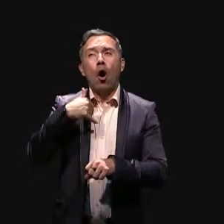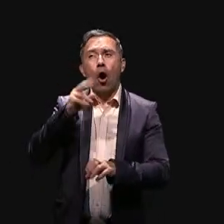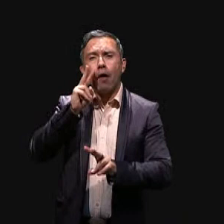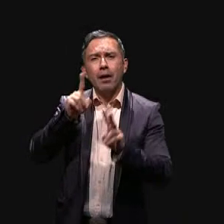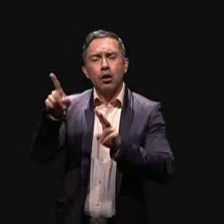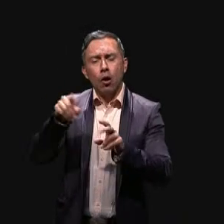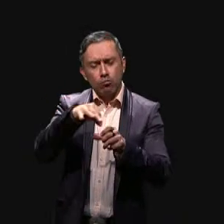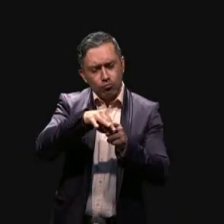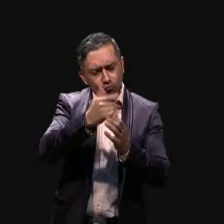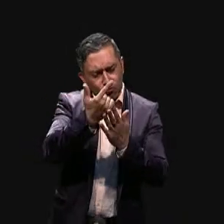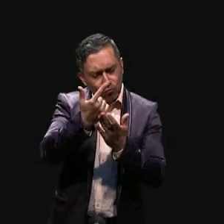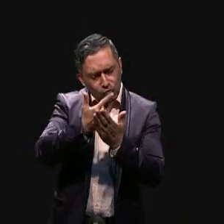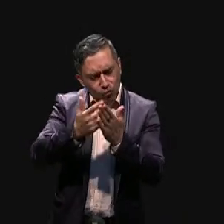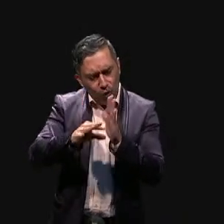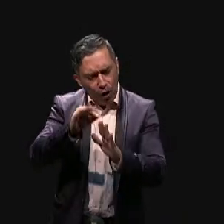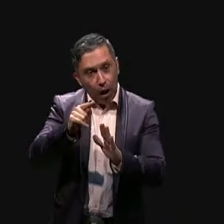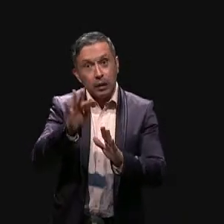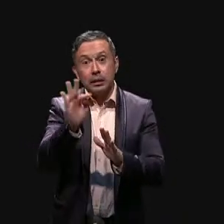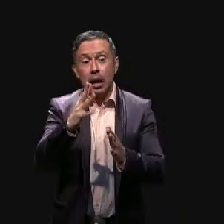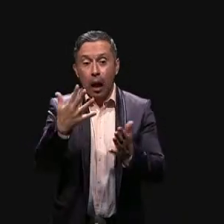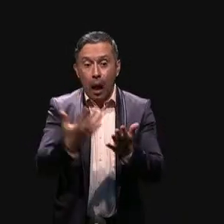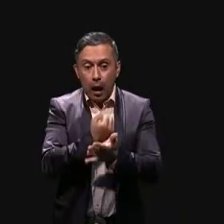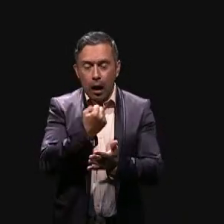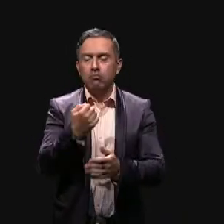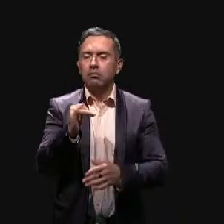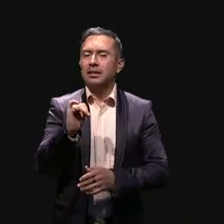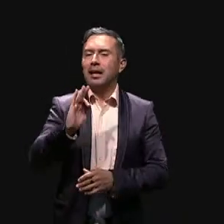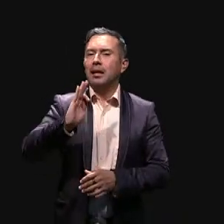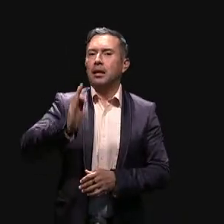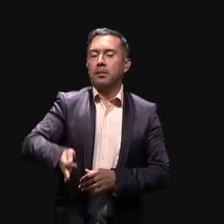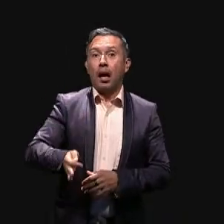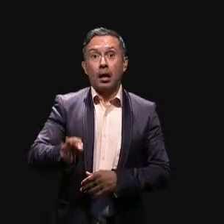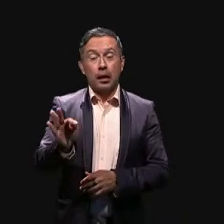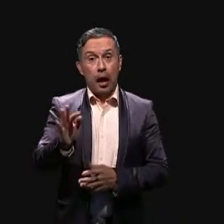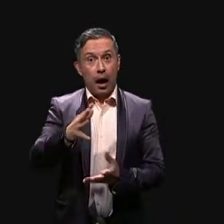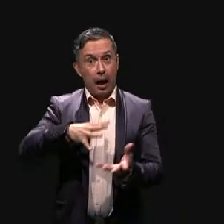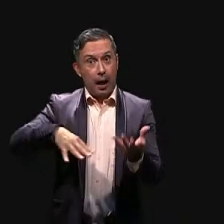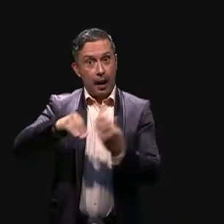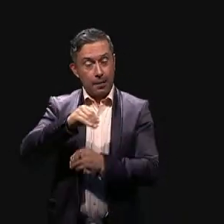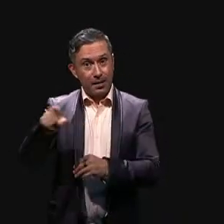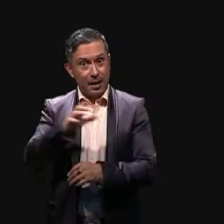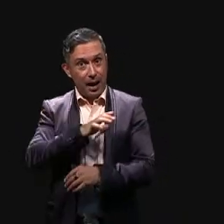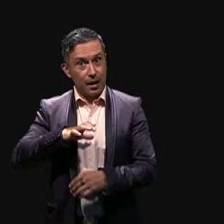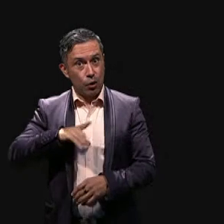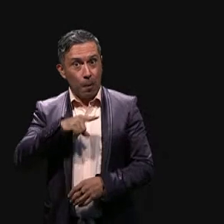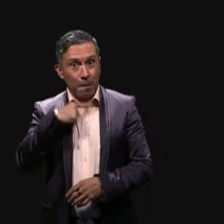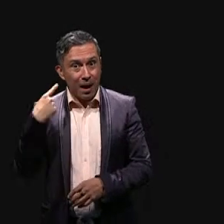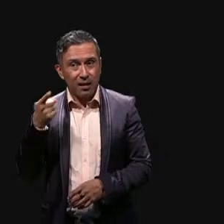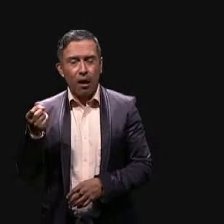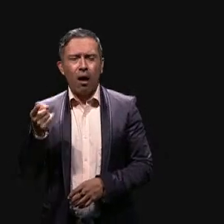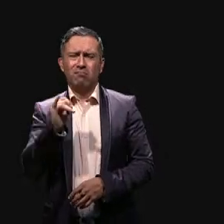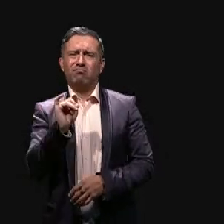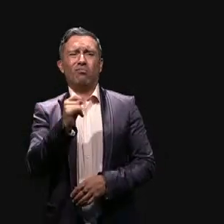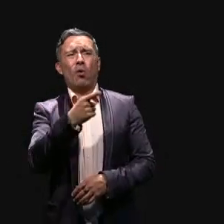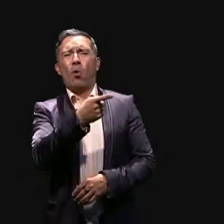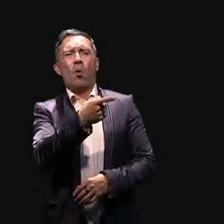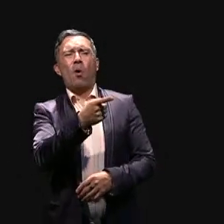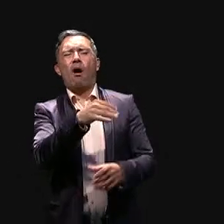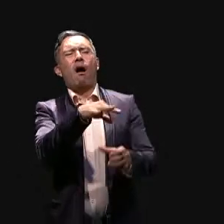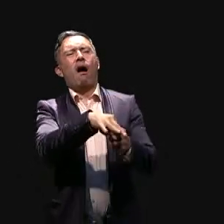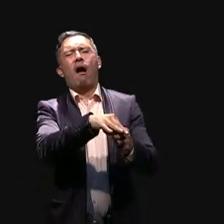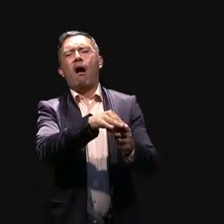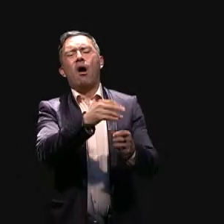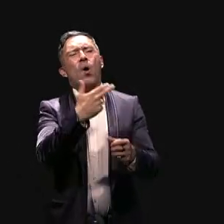lose, it's obviously fraudulent and rigged. There are certain candidates who don't believe they